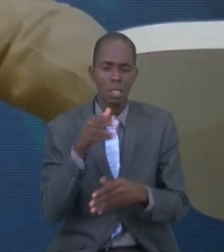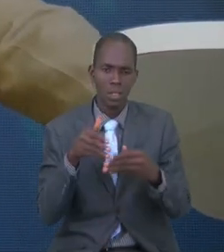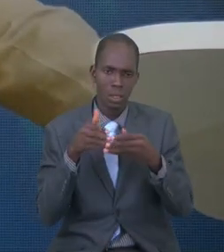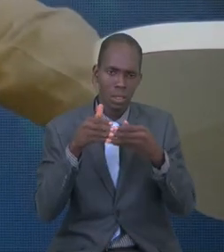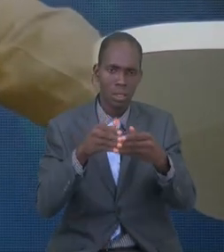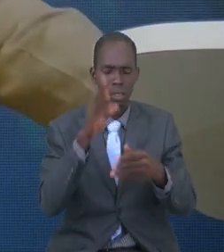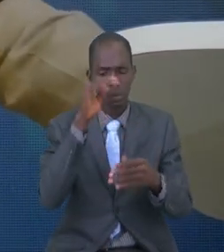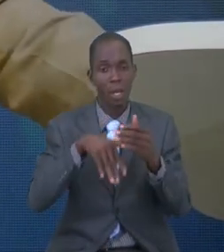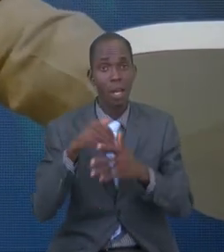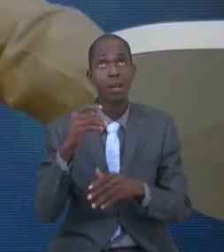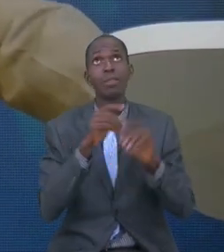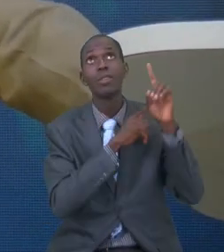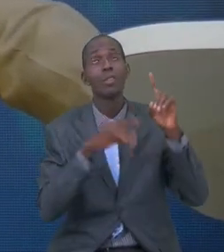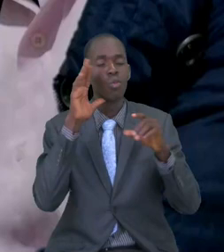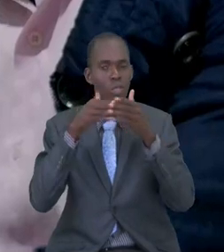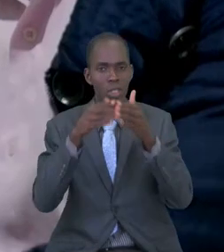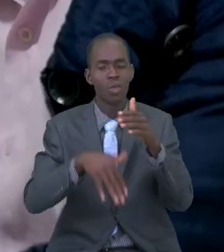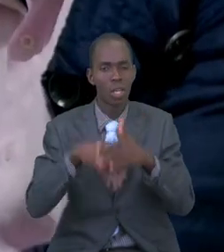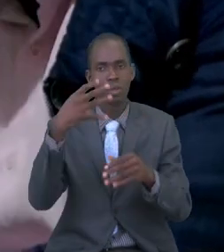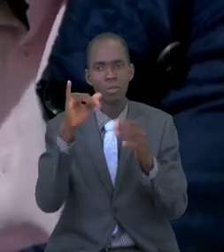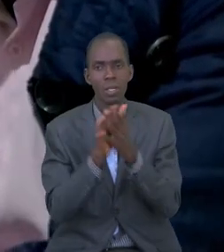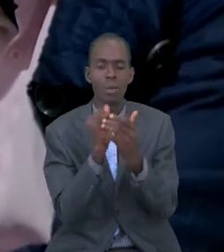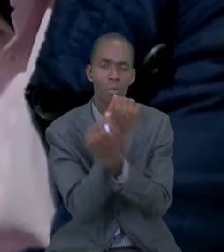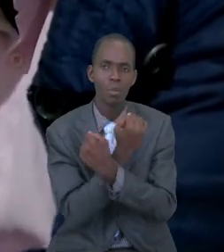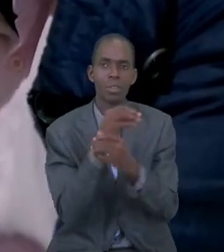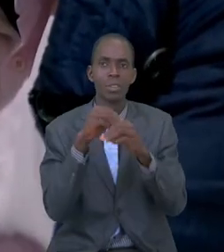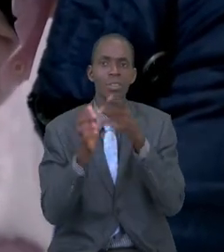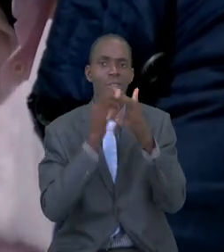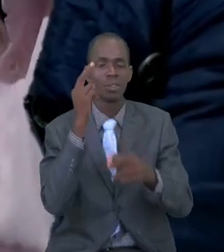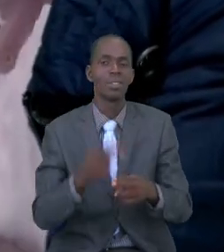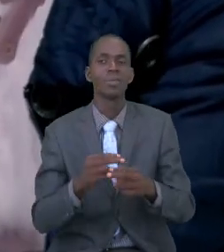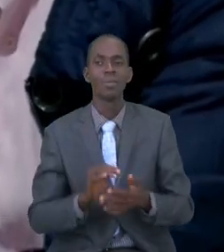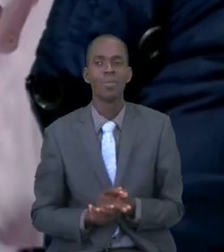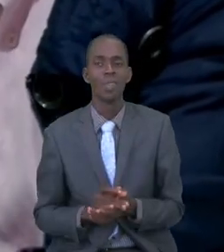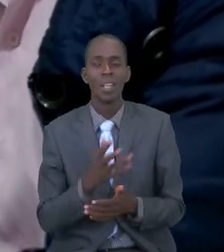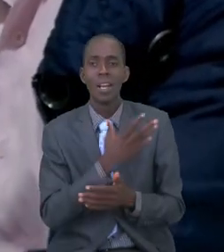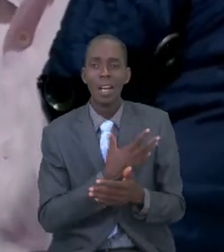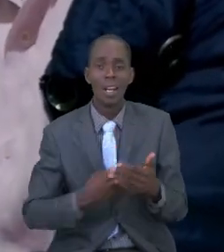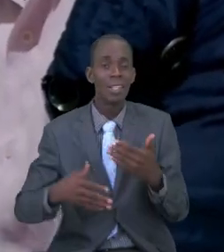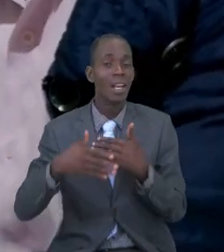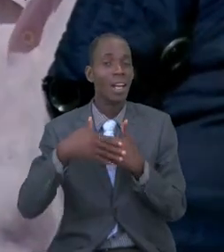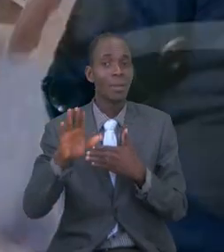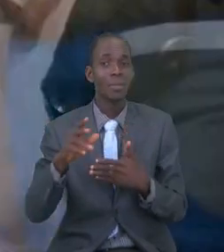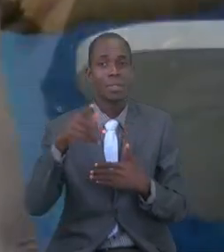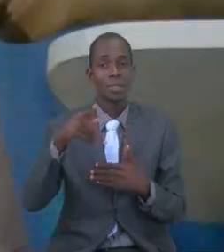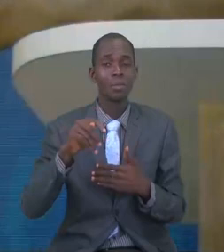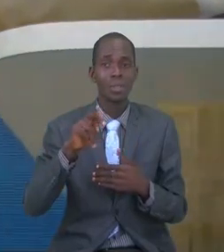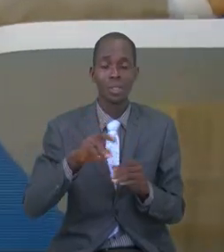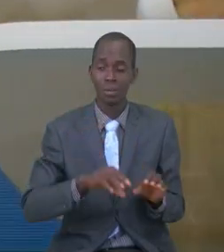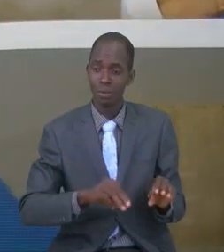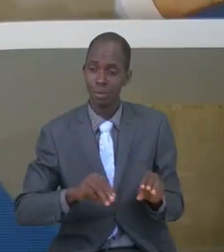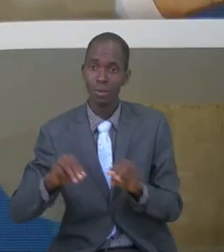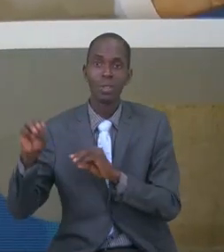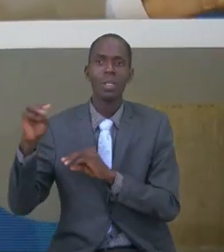He'll lead you out of that captivity. And after it's gone, they examine all